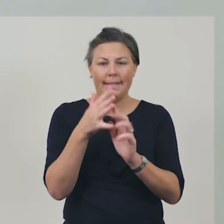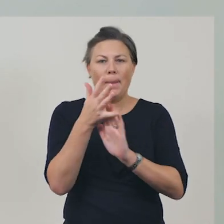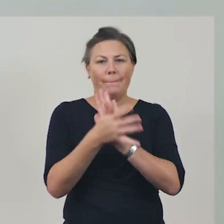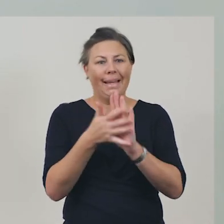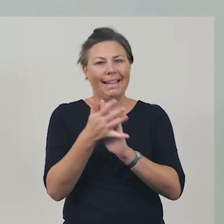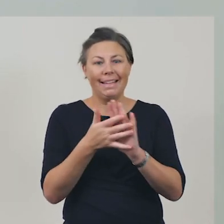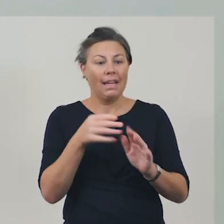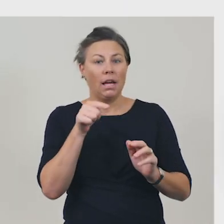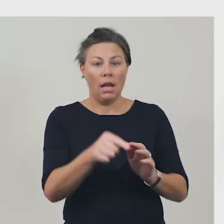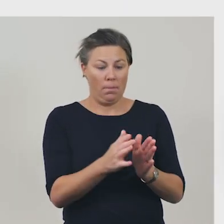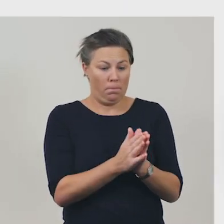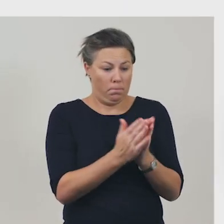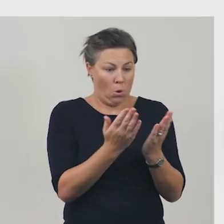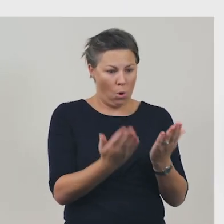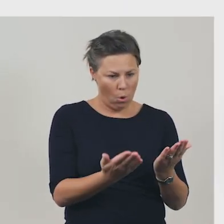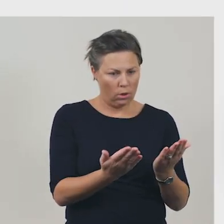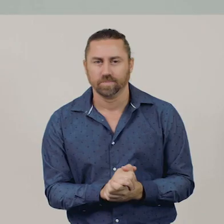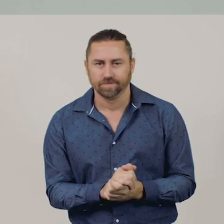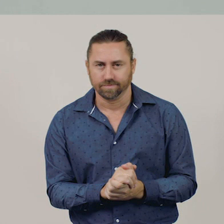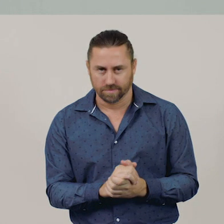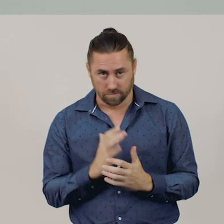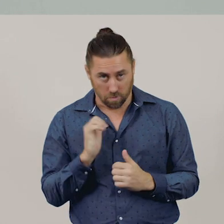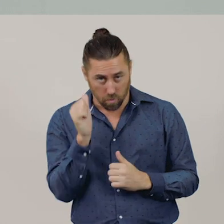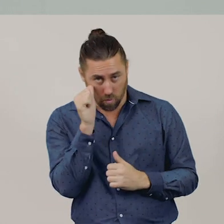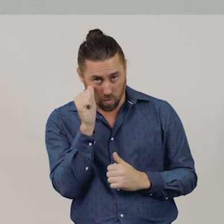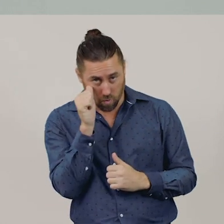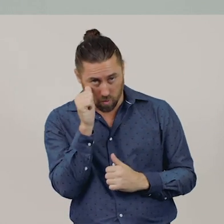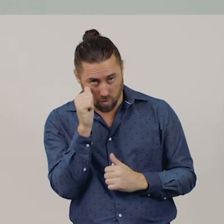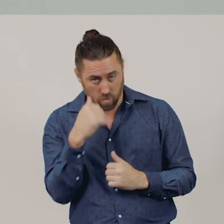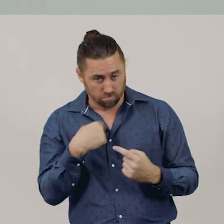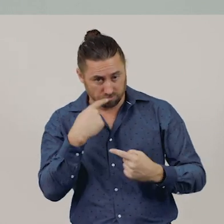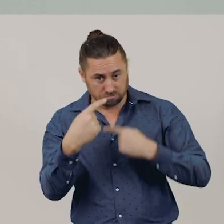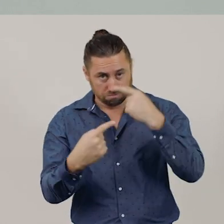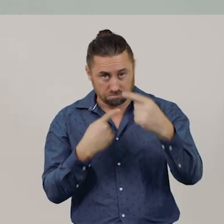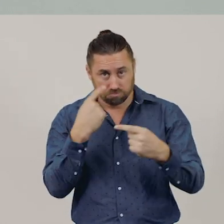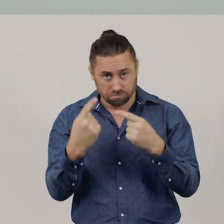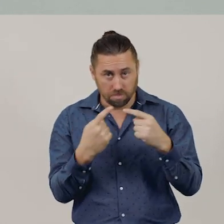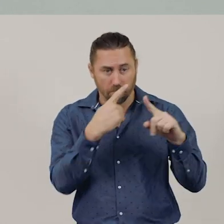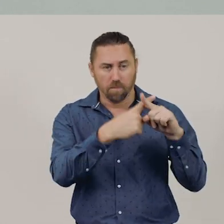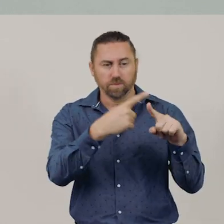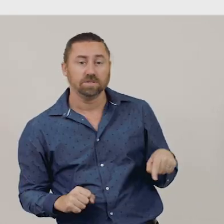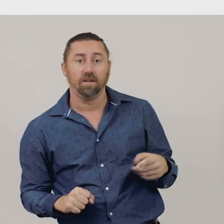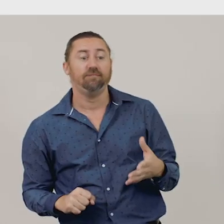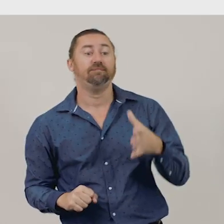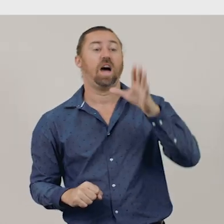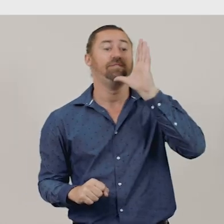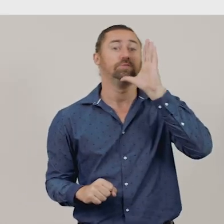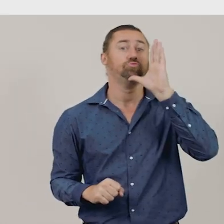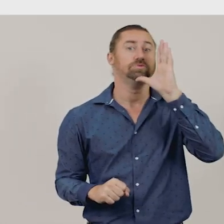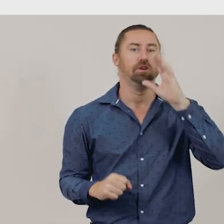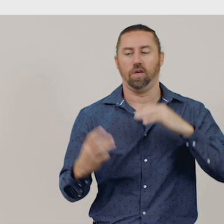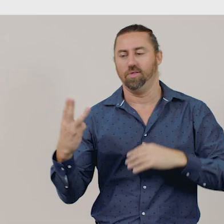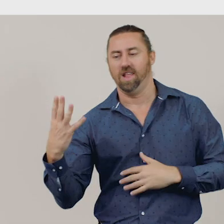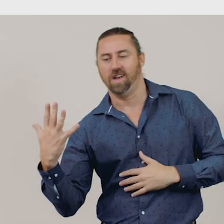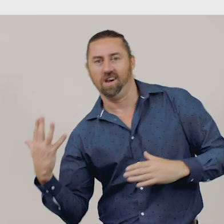context is and how it impacts on writing. We will also explore some amazing strategies we can use to multiply values